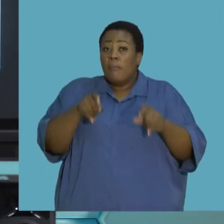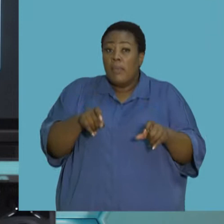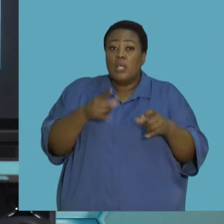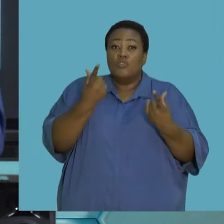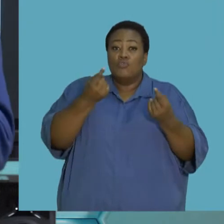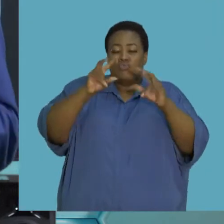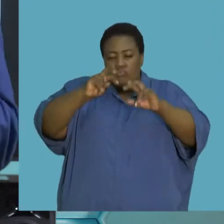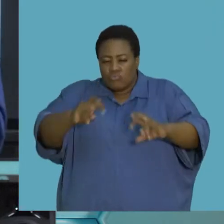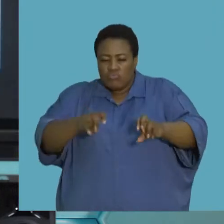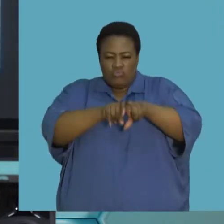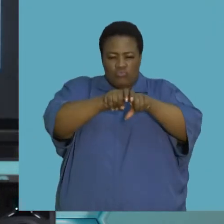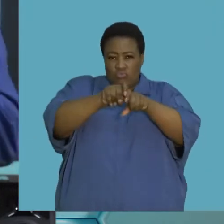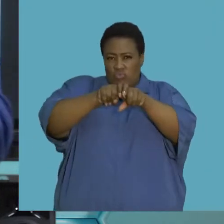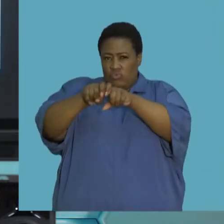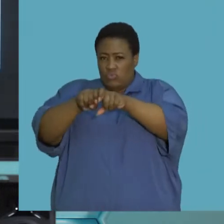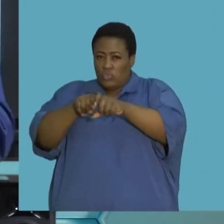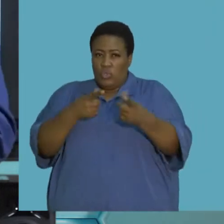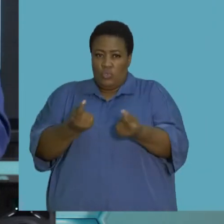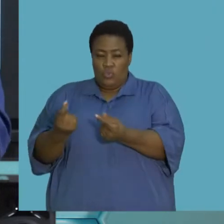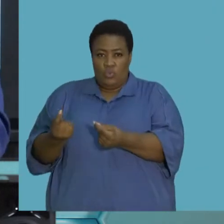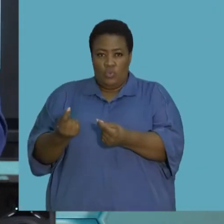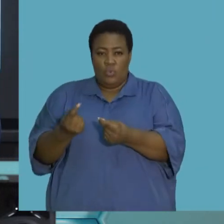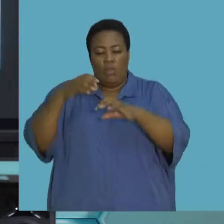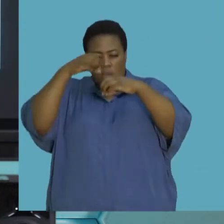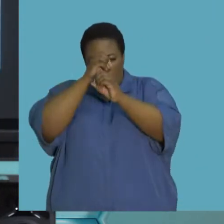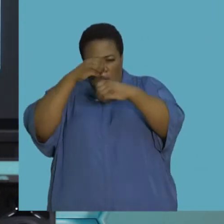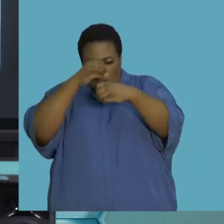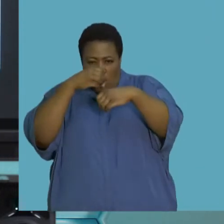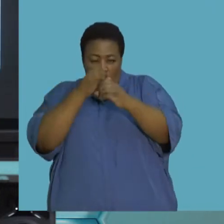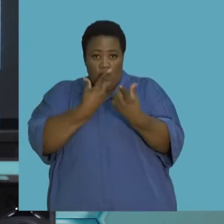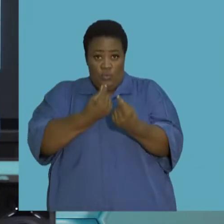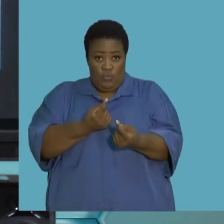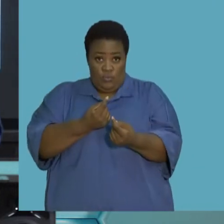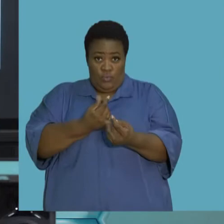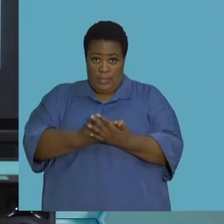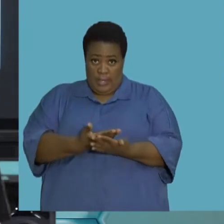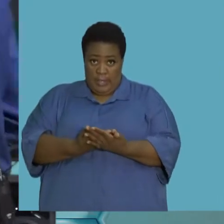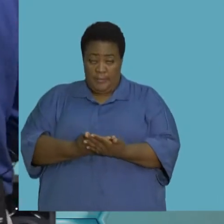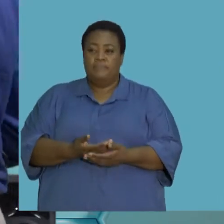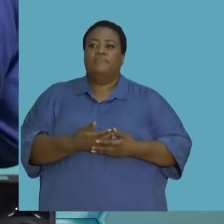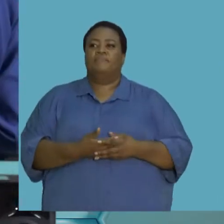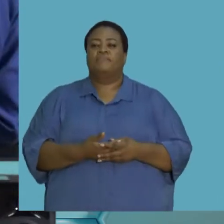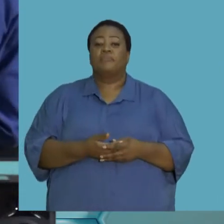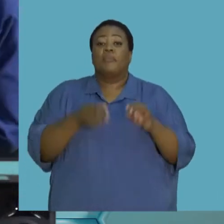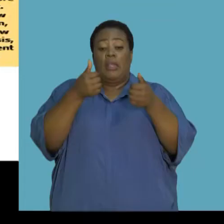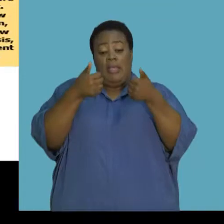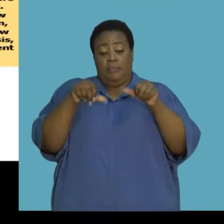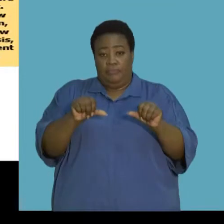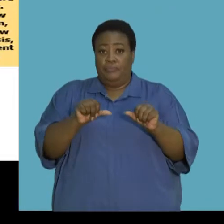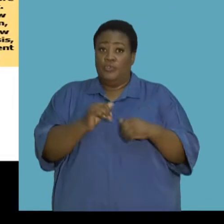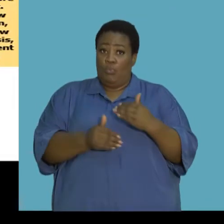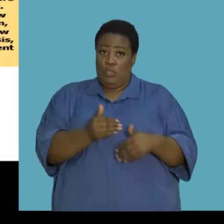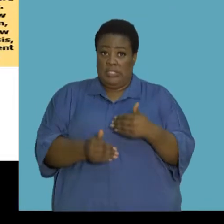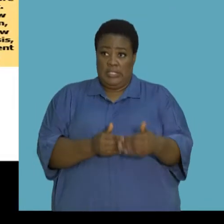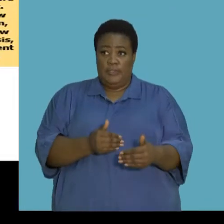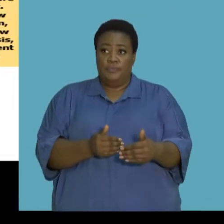a series of experiments that need to be conducted so that we can get an answer to that. So let's look at the next process. So we've got to